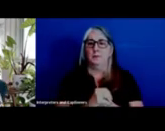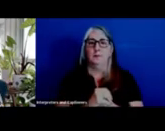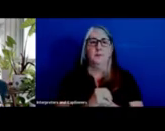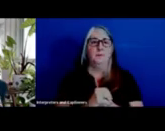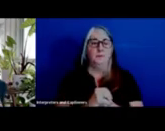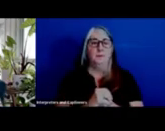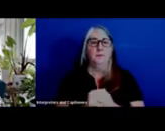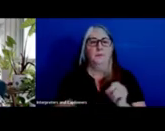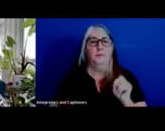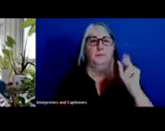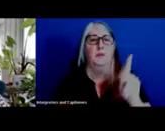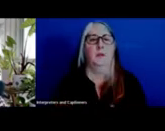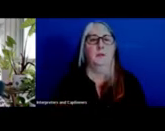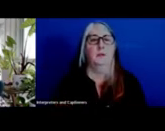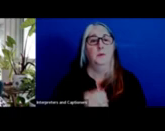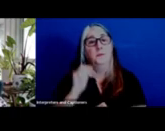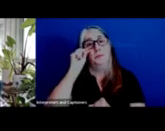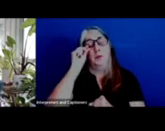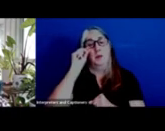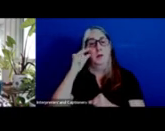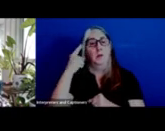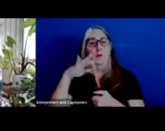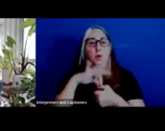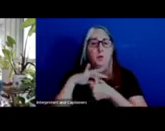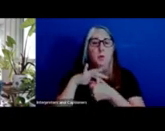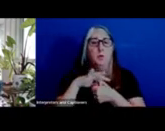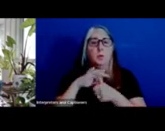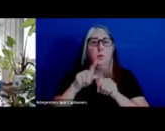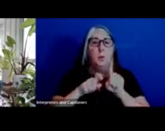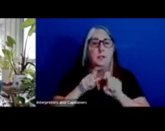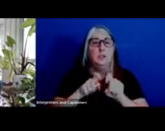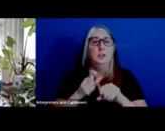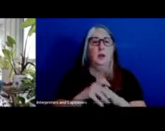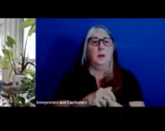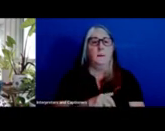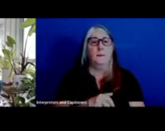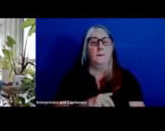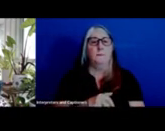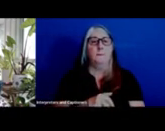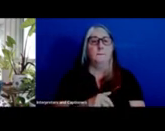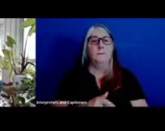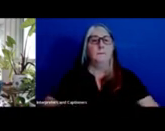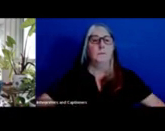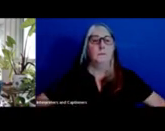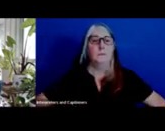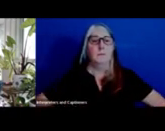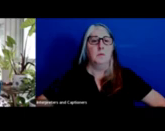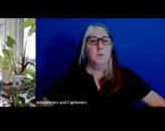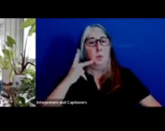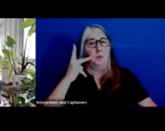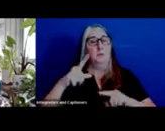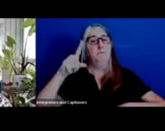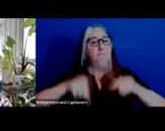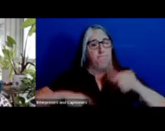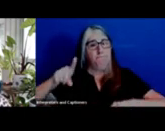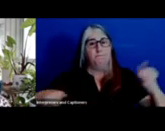All right, so in terms of the polling questions, we see a broad representation across